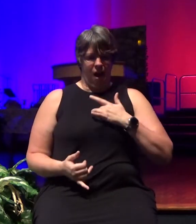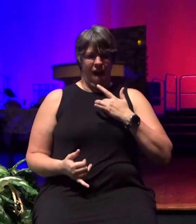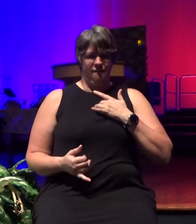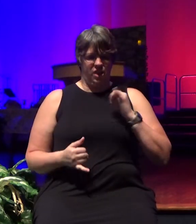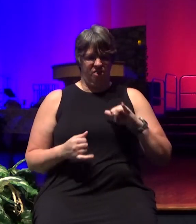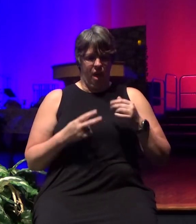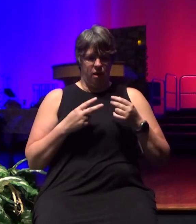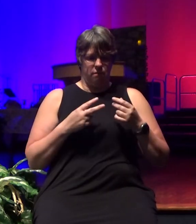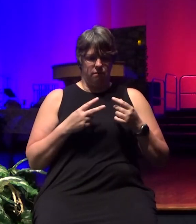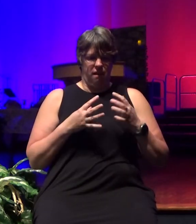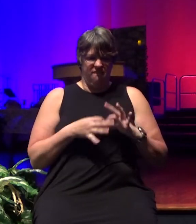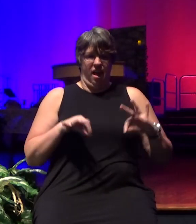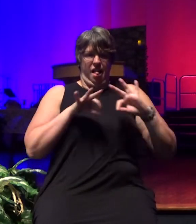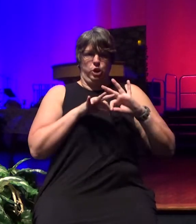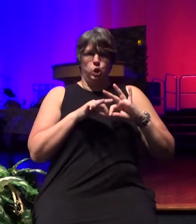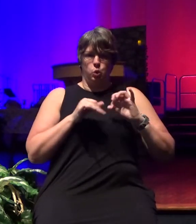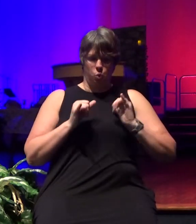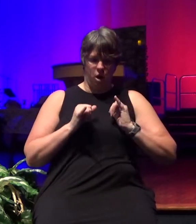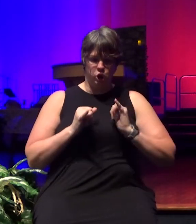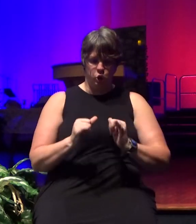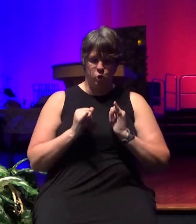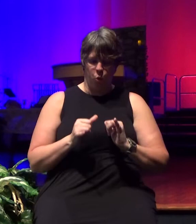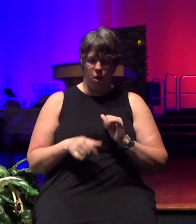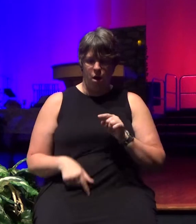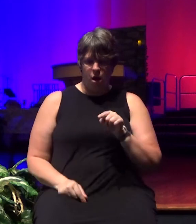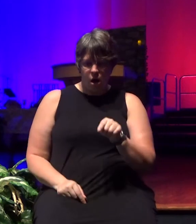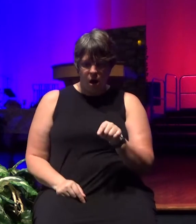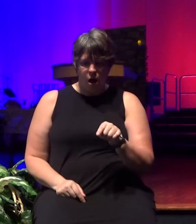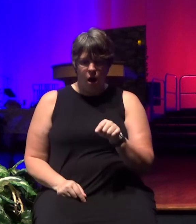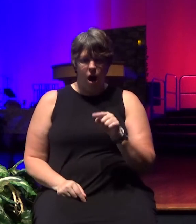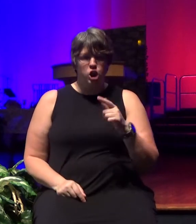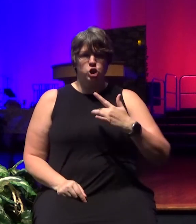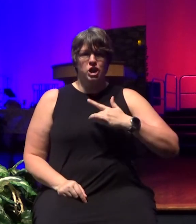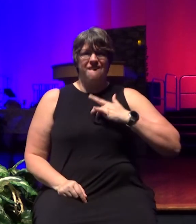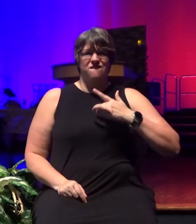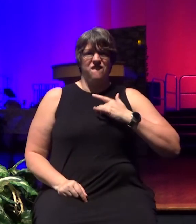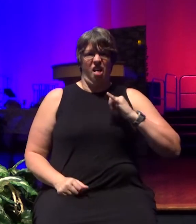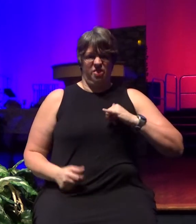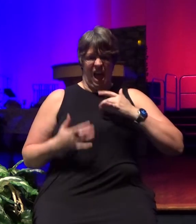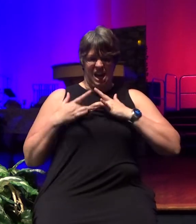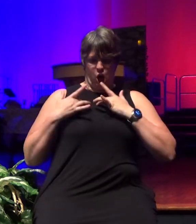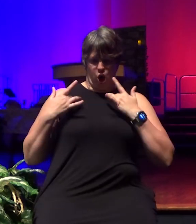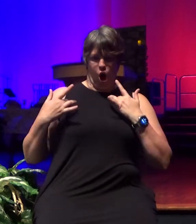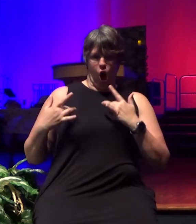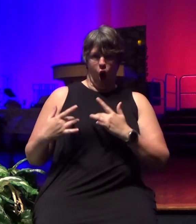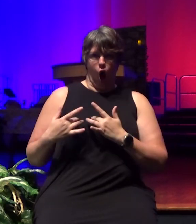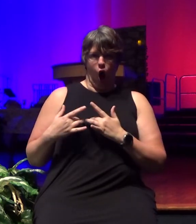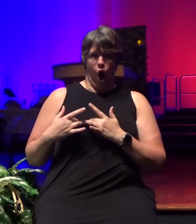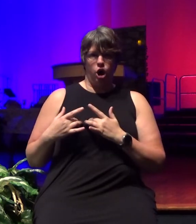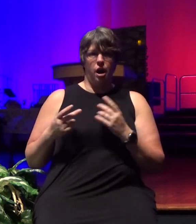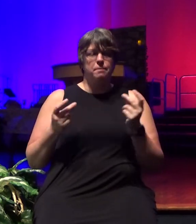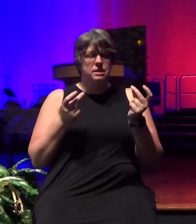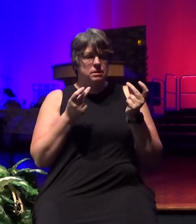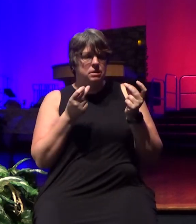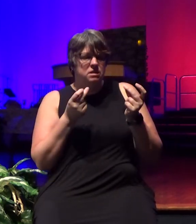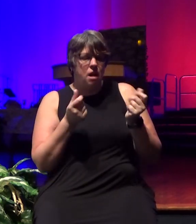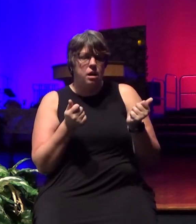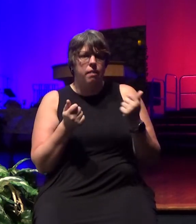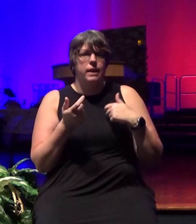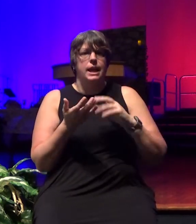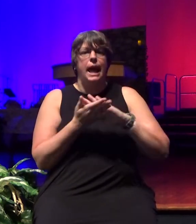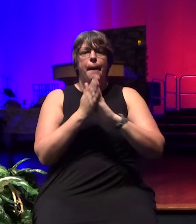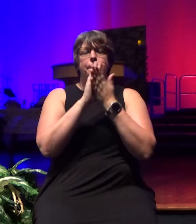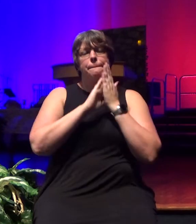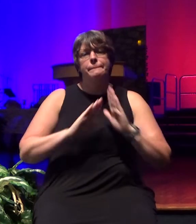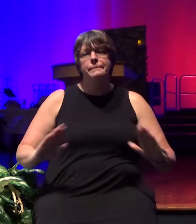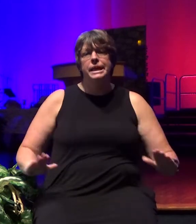heart, enveloping me in comfort. I'm suddenly at peace with myself. I'm no longer